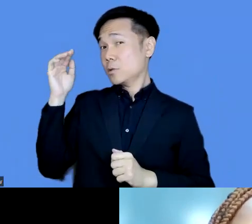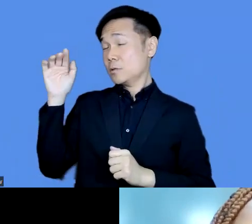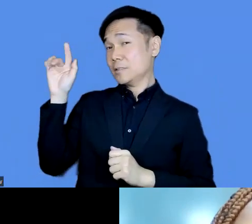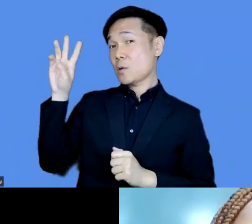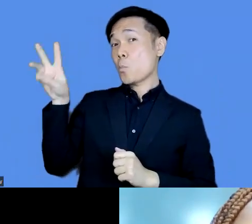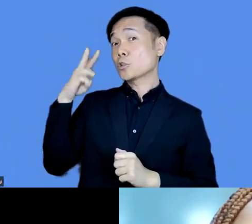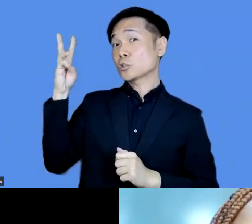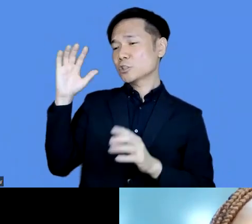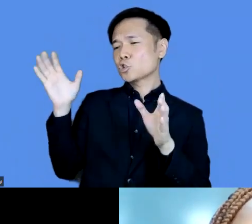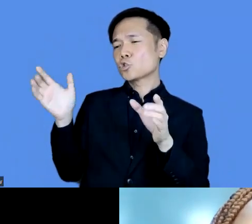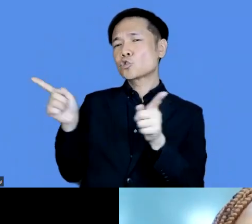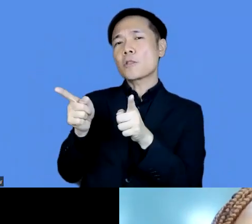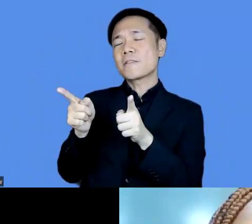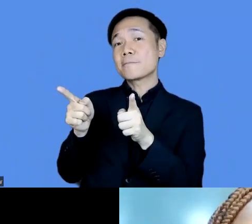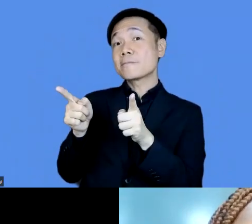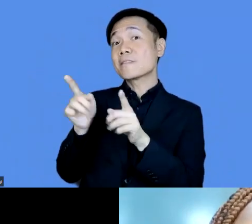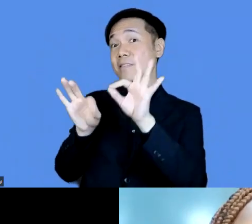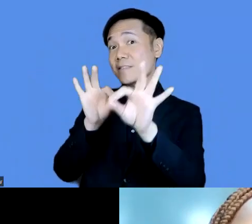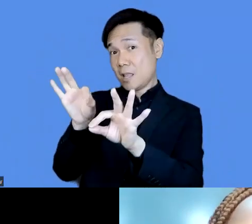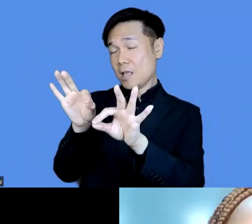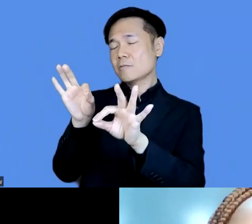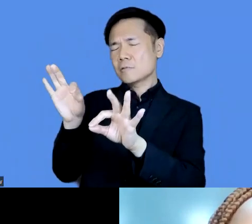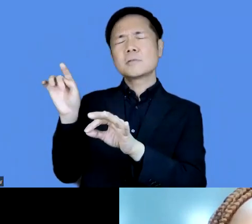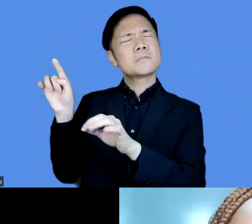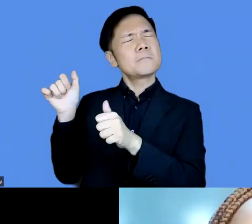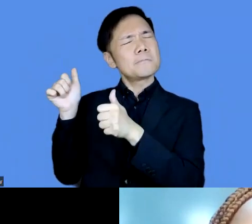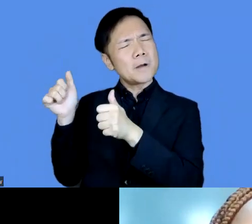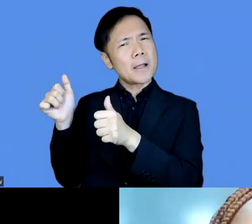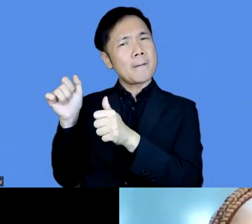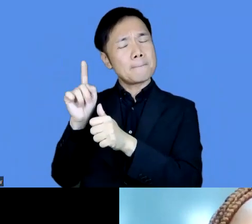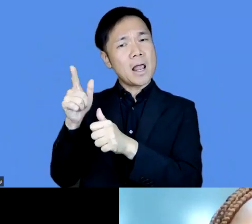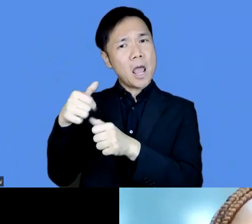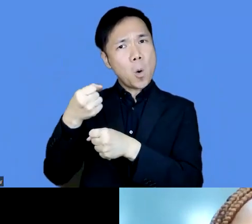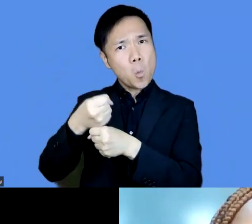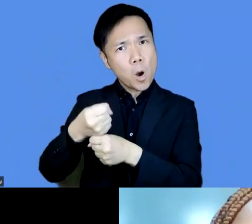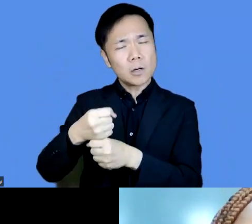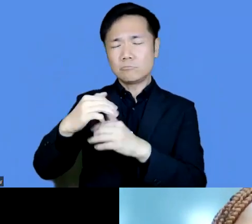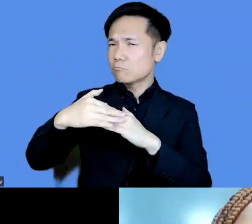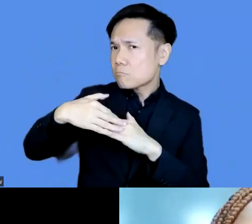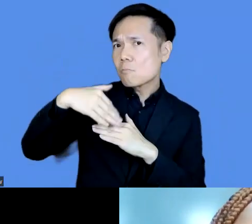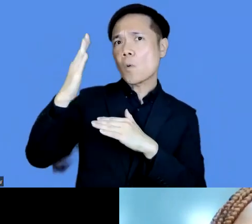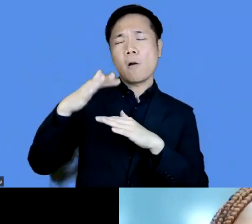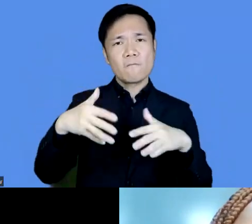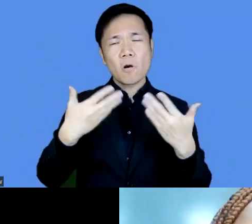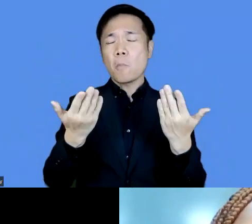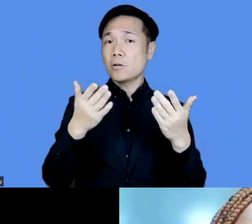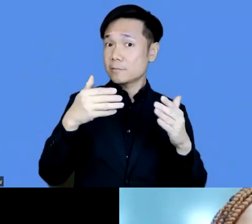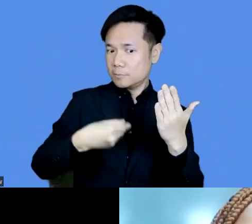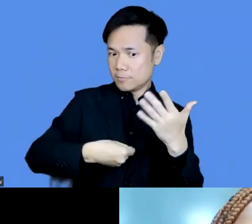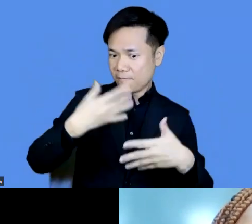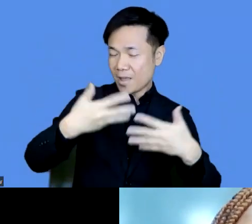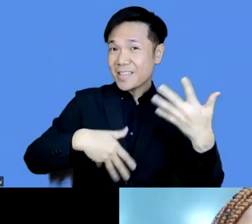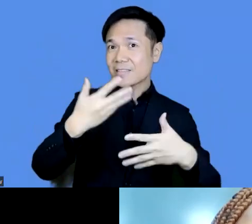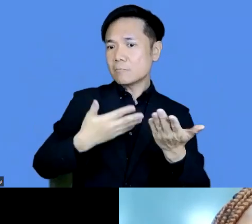module, we have a lot of work in advocating for collection of data and